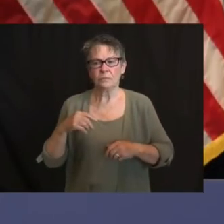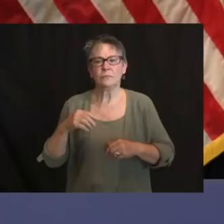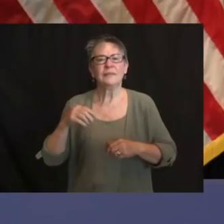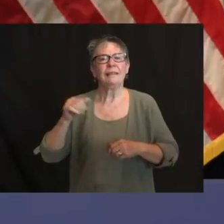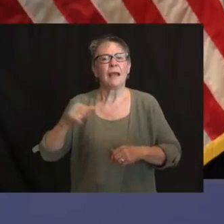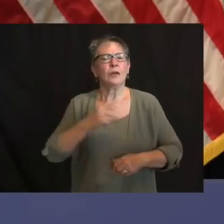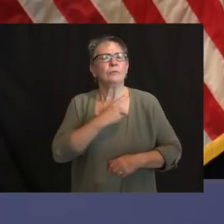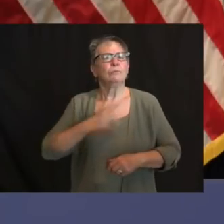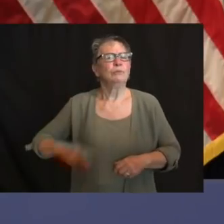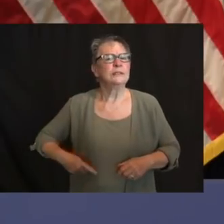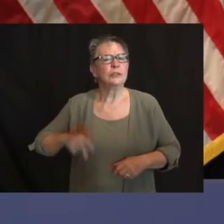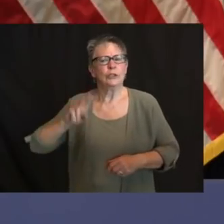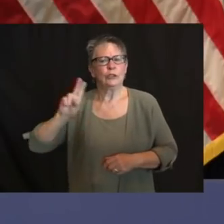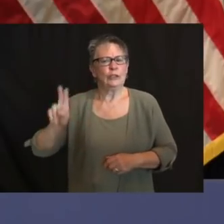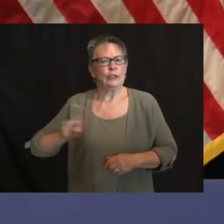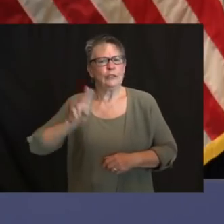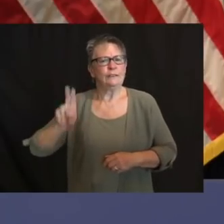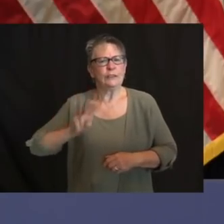that